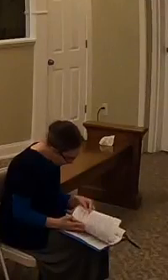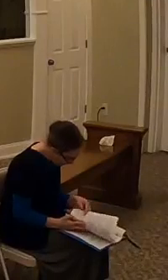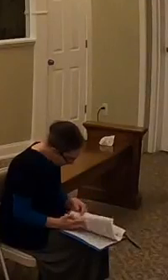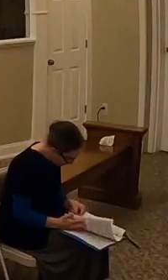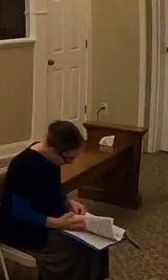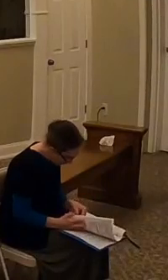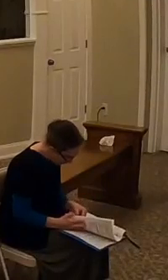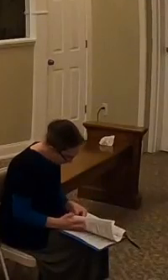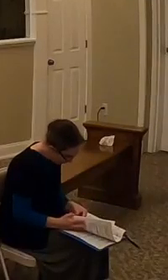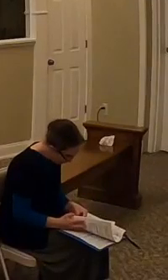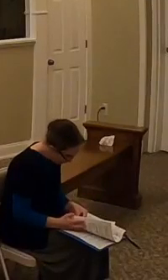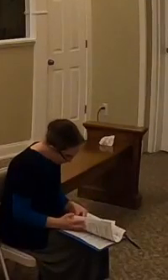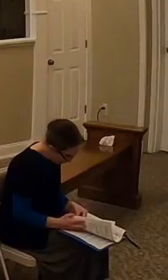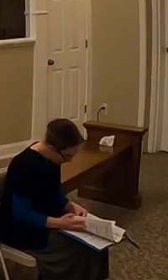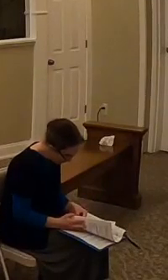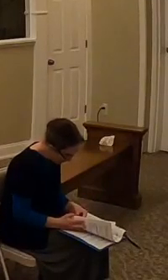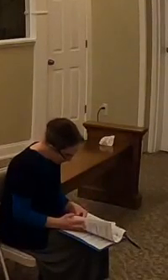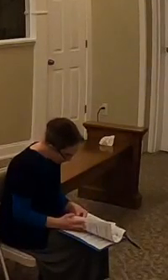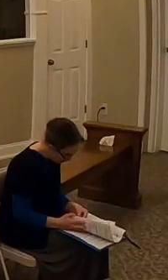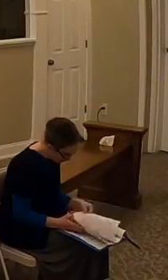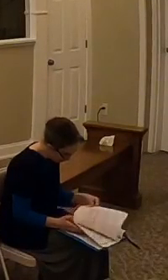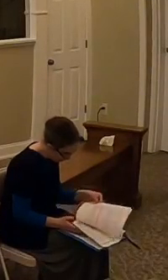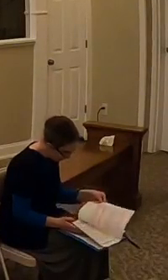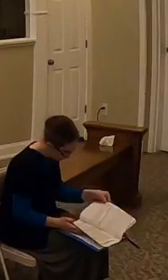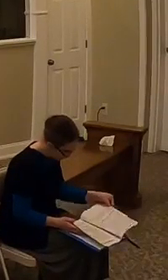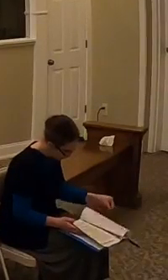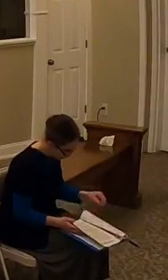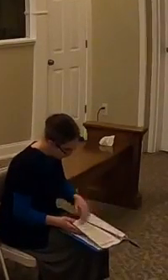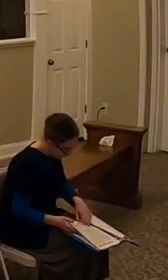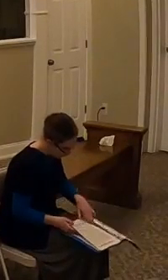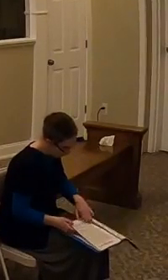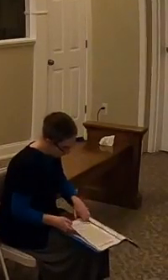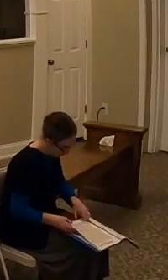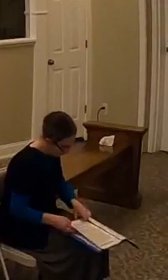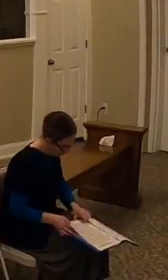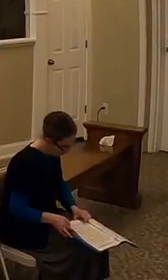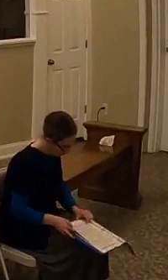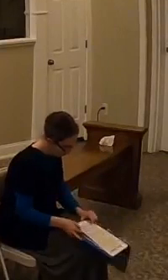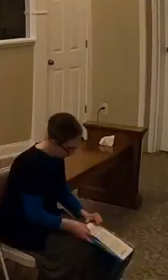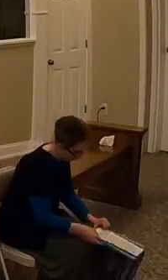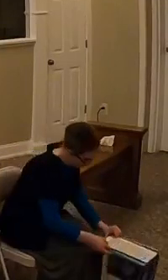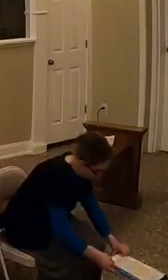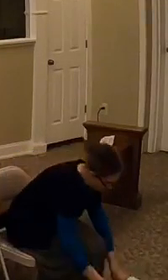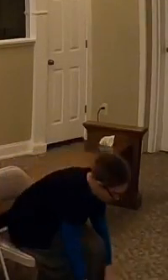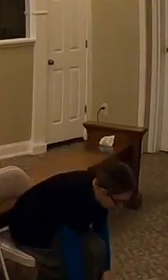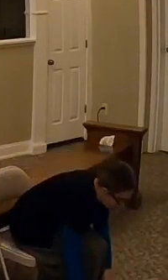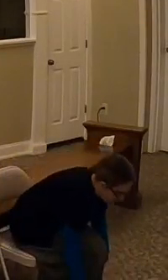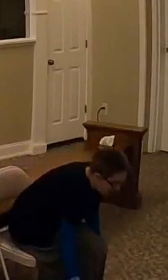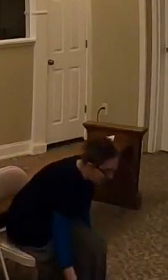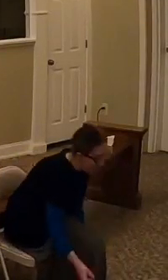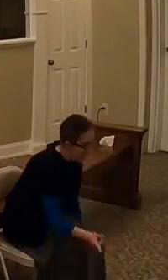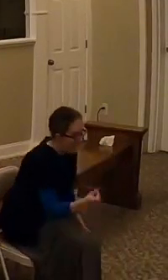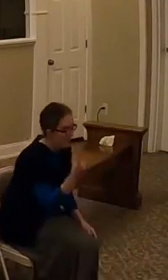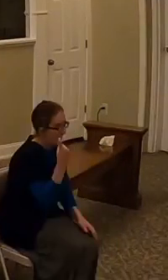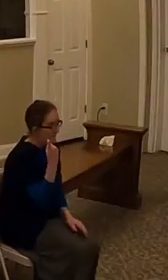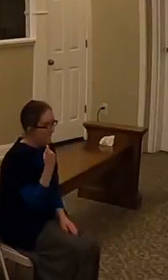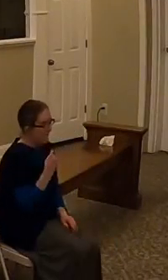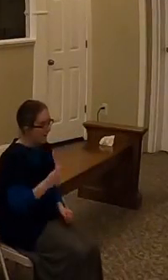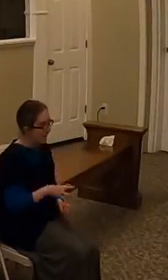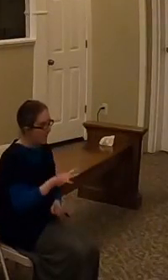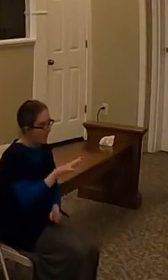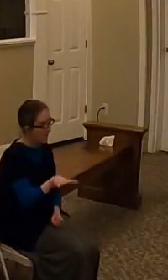walk in them, and I will be their God, and they shall be my people. Wherefore, come out from among... Everybody say, come out from among them.